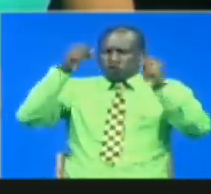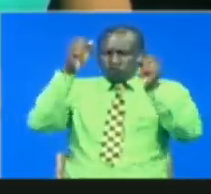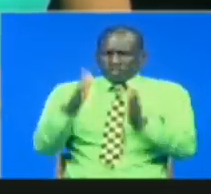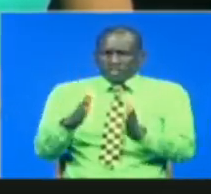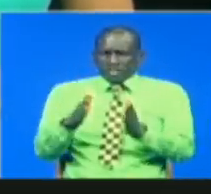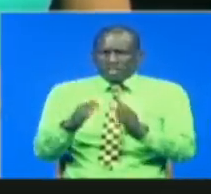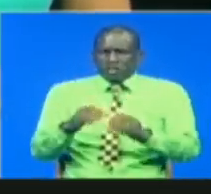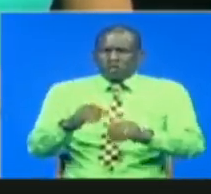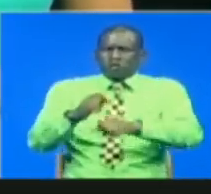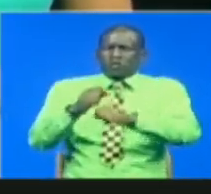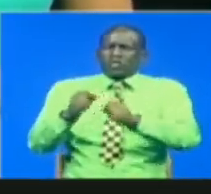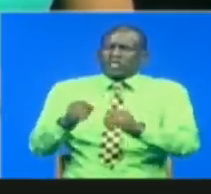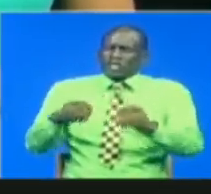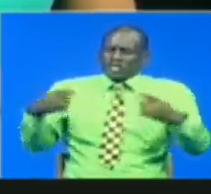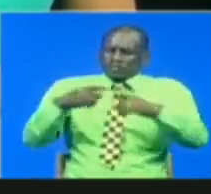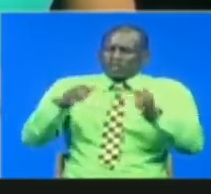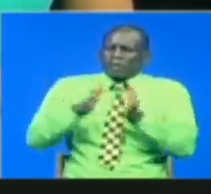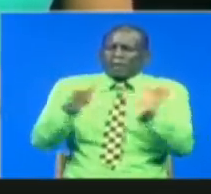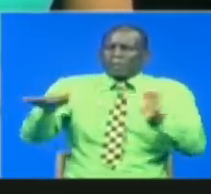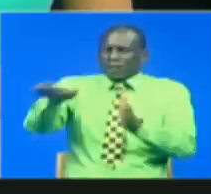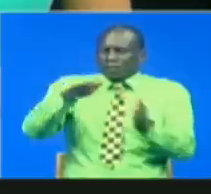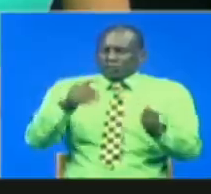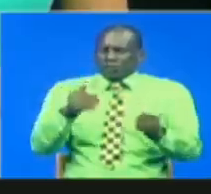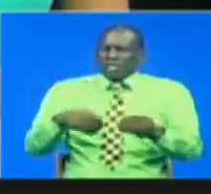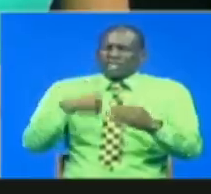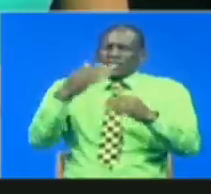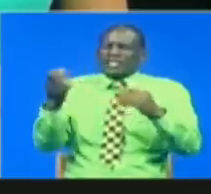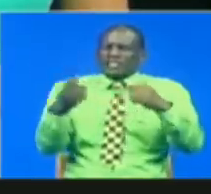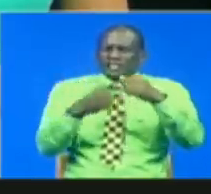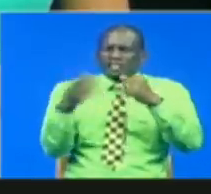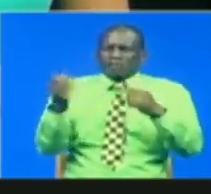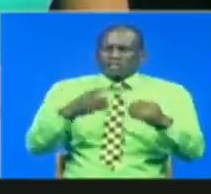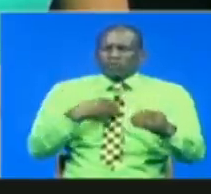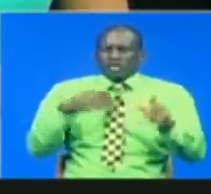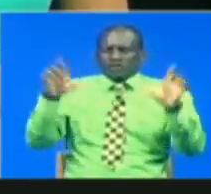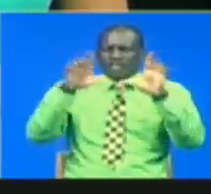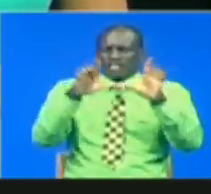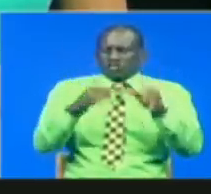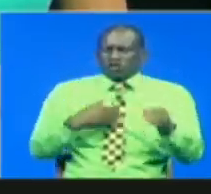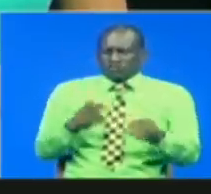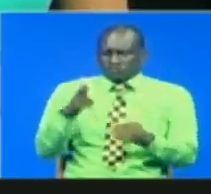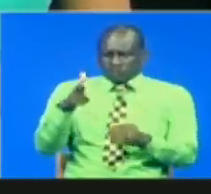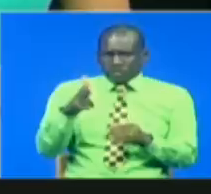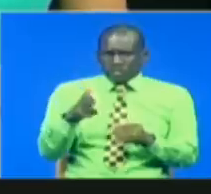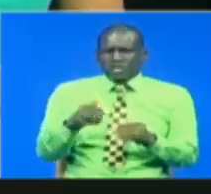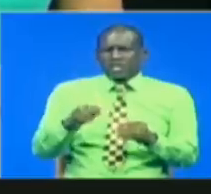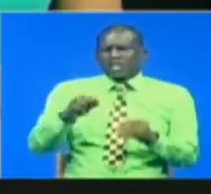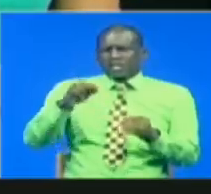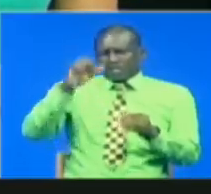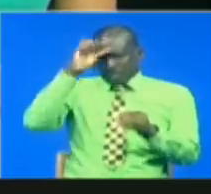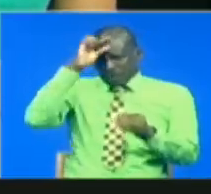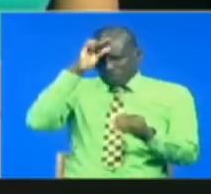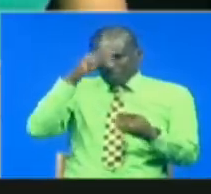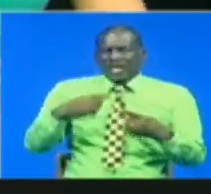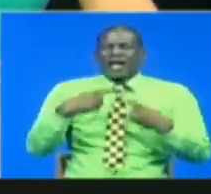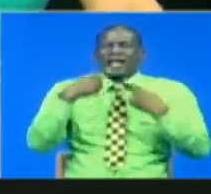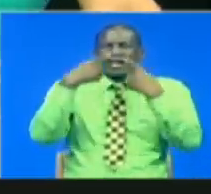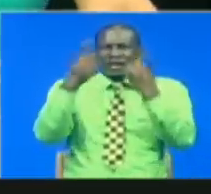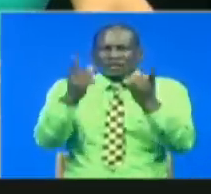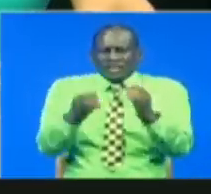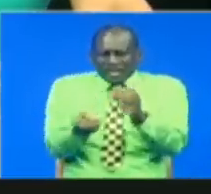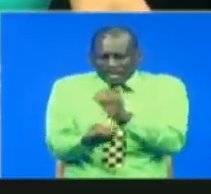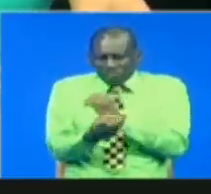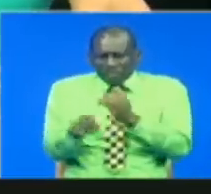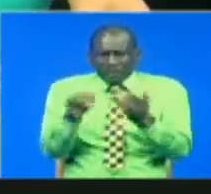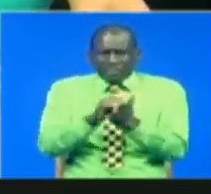be licensed to carry firearms. The government, through the Private Security Regulatory Authority, made the announcement explaining that